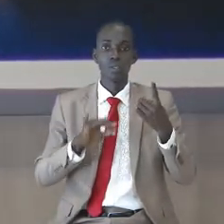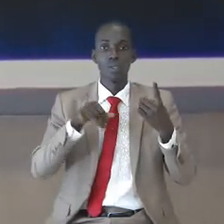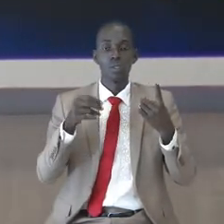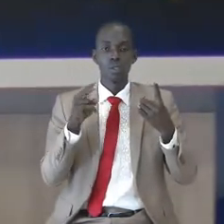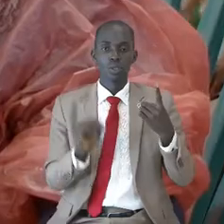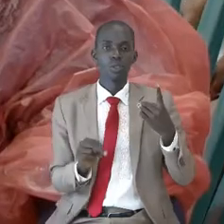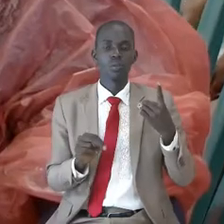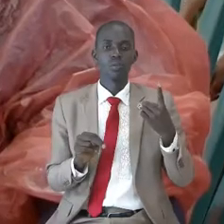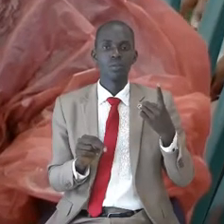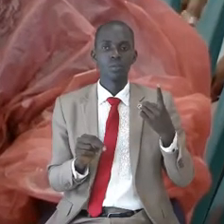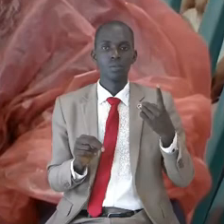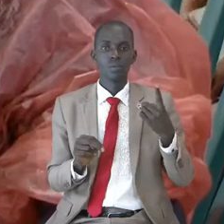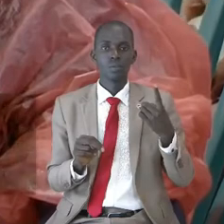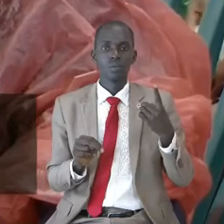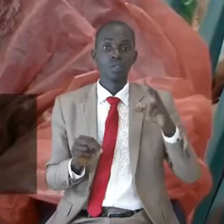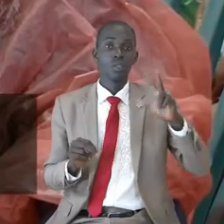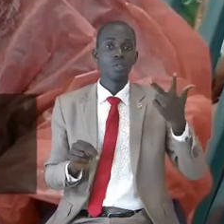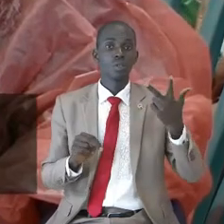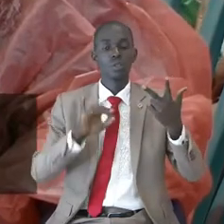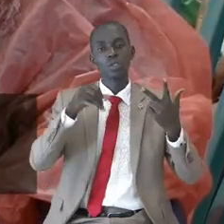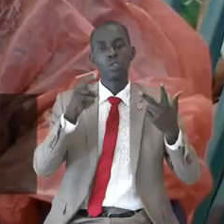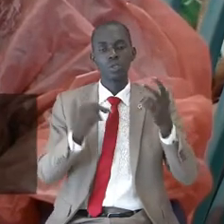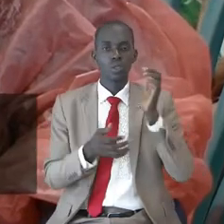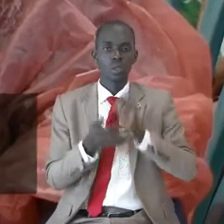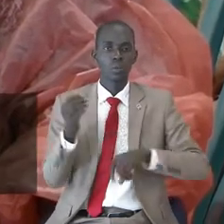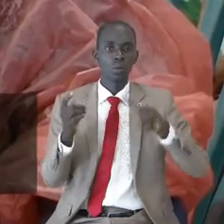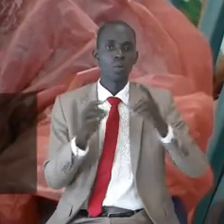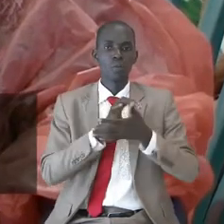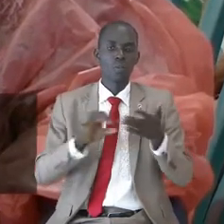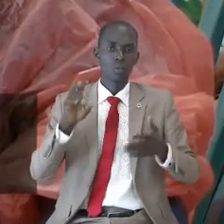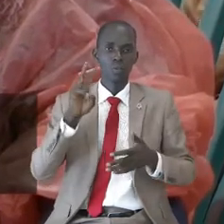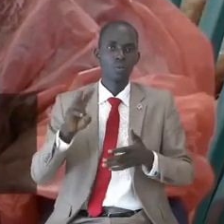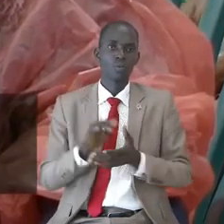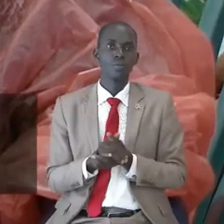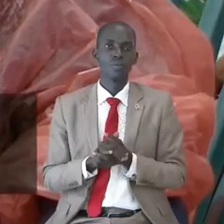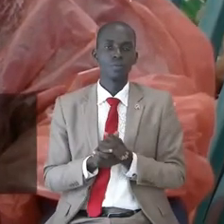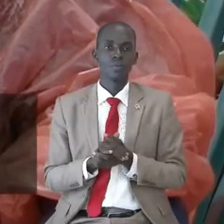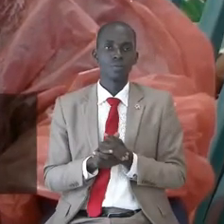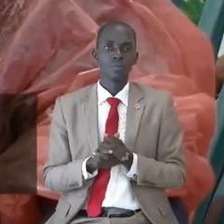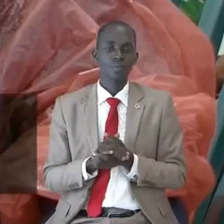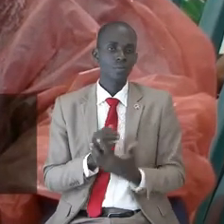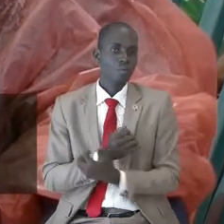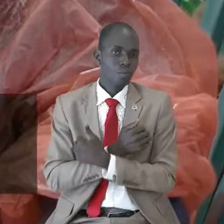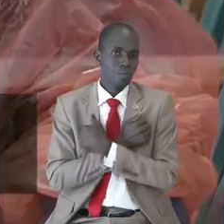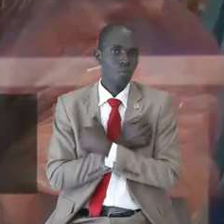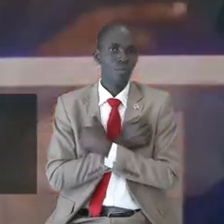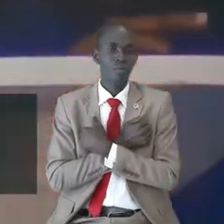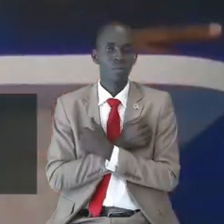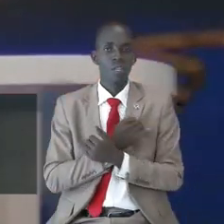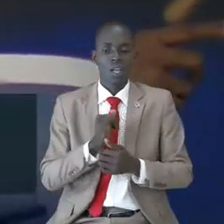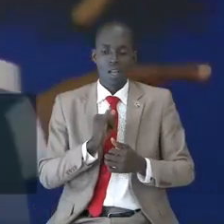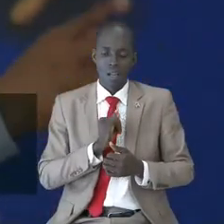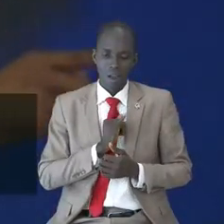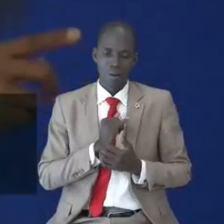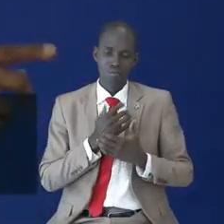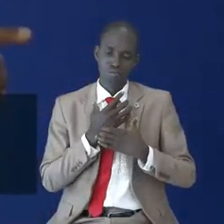2. In 3 John chapter 1, reading from verse 2, beloved, I wish,